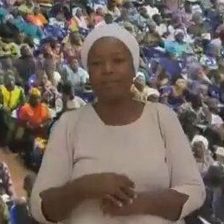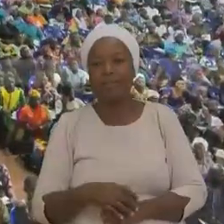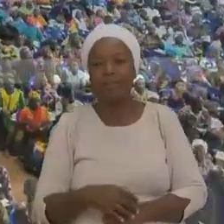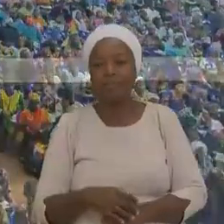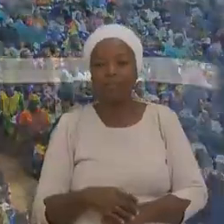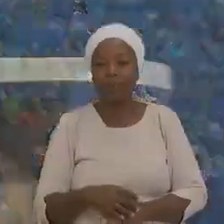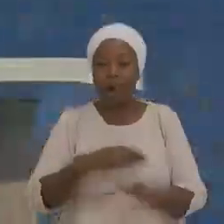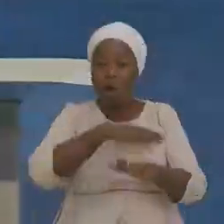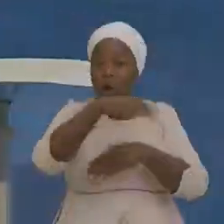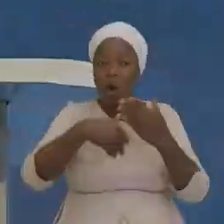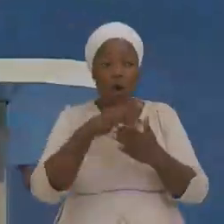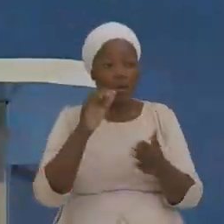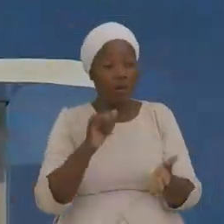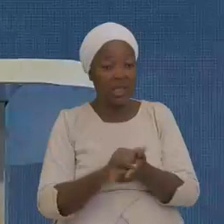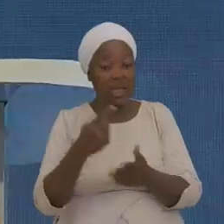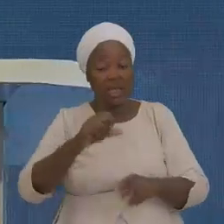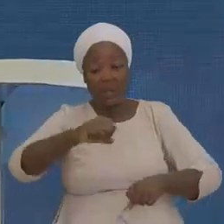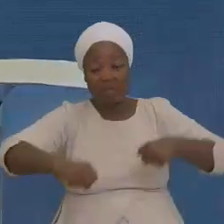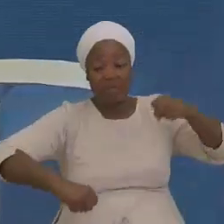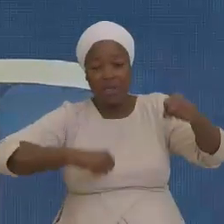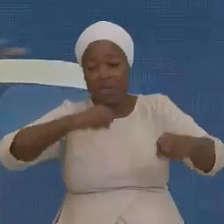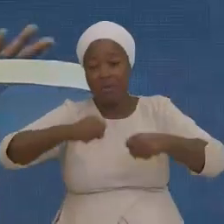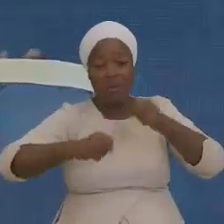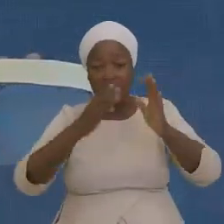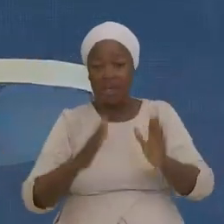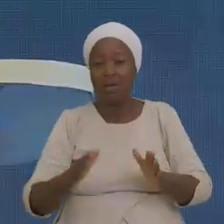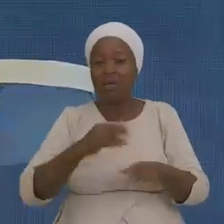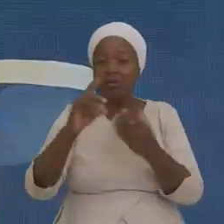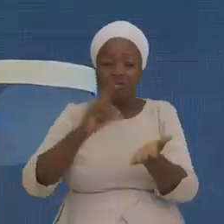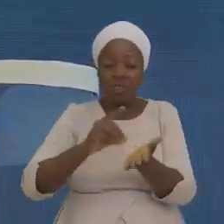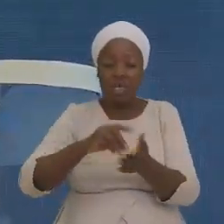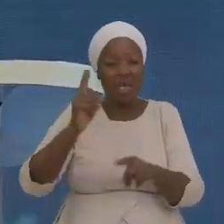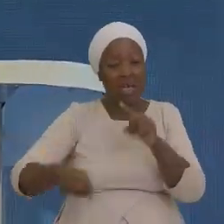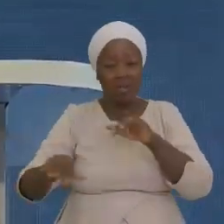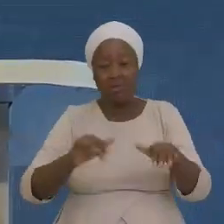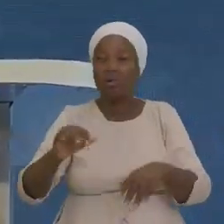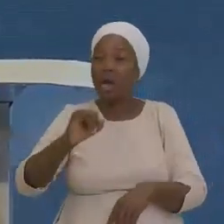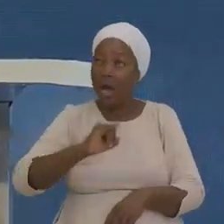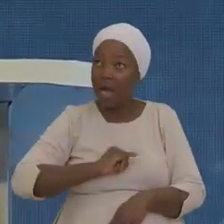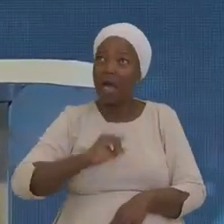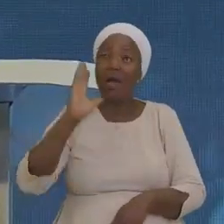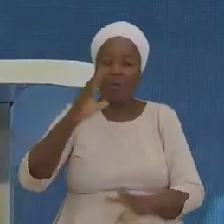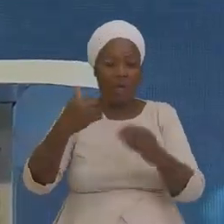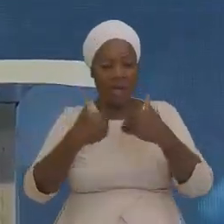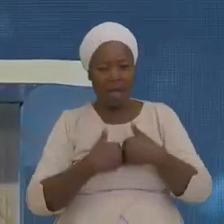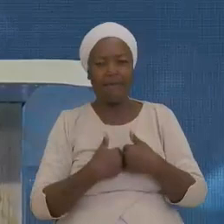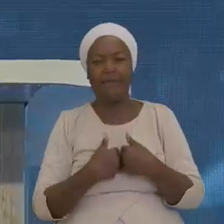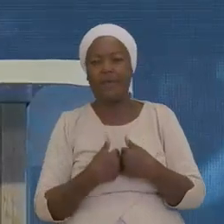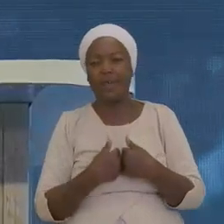All that the bicycle rider physicians could not do, I will have.